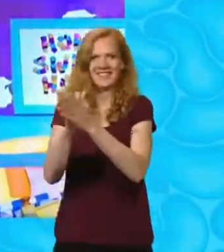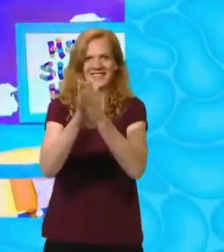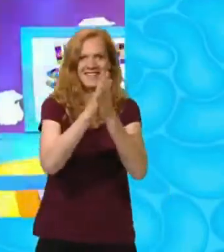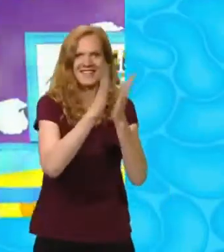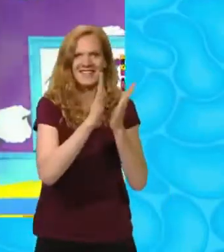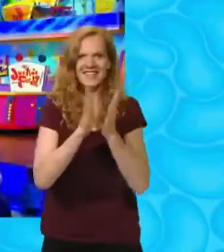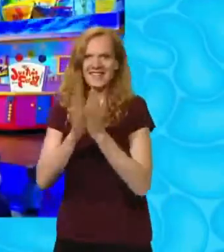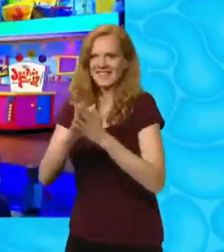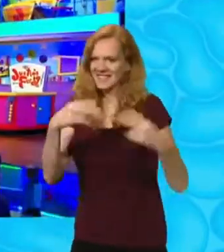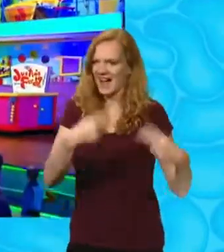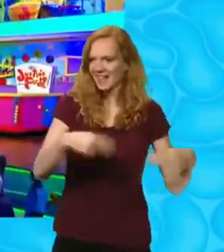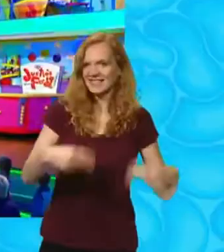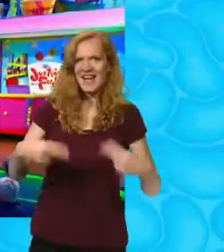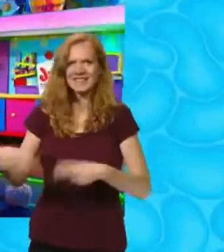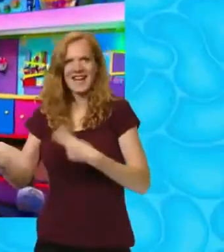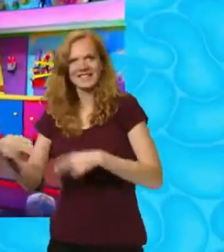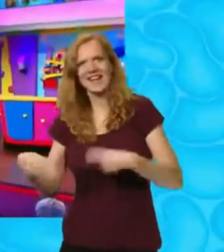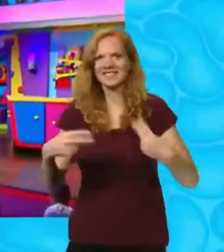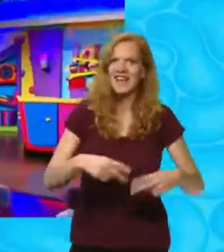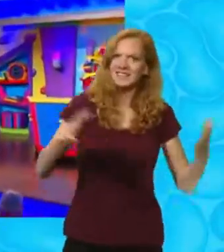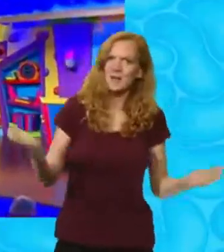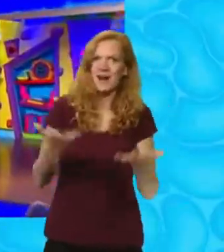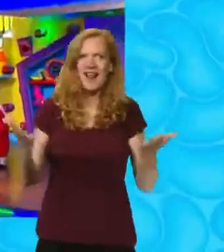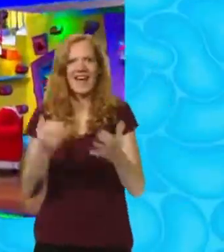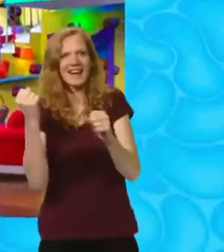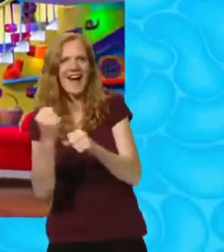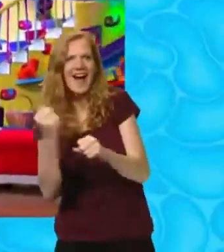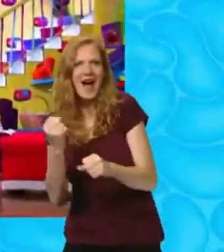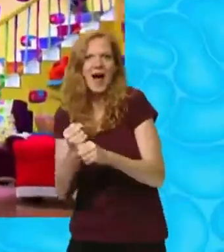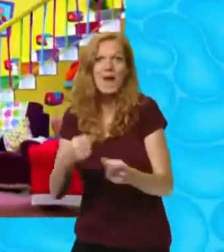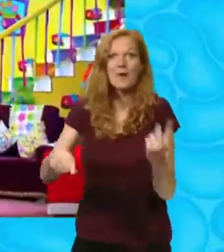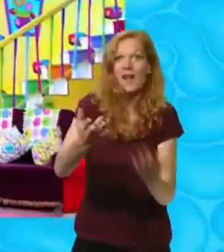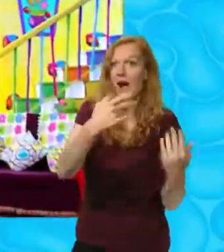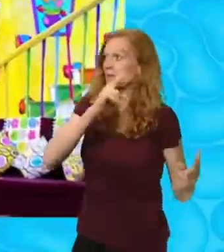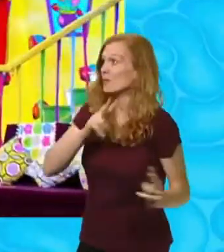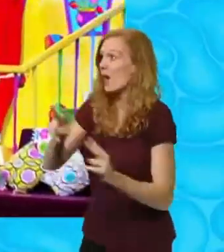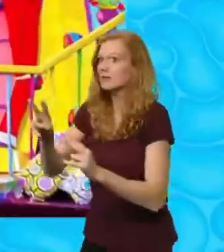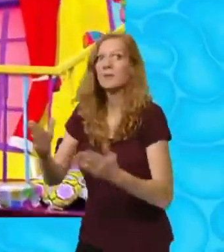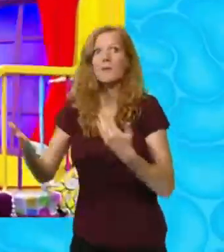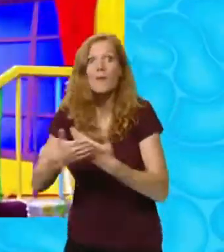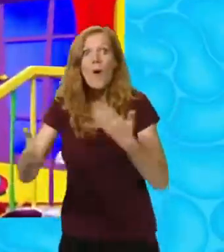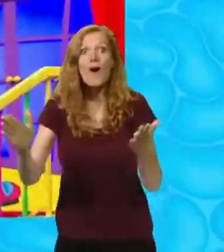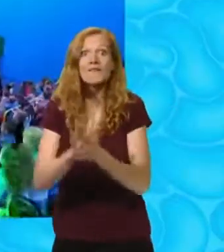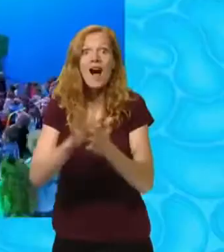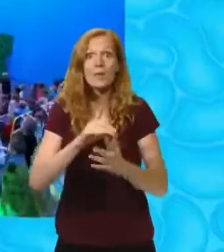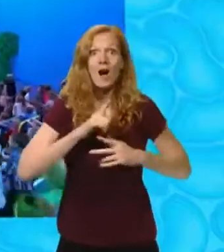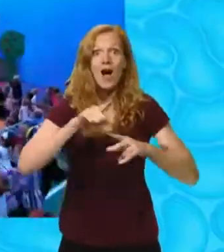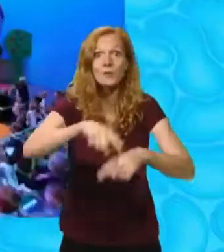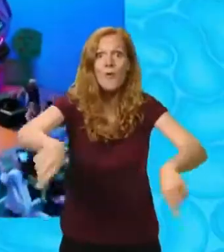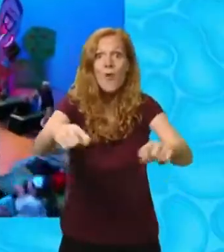here, these silly games too. But it wouldn't be fun if it wasn't for you. You're funny and sunny, put a smile on my